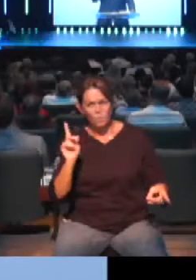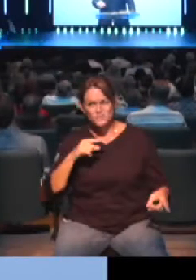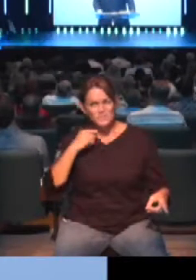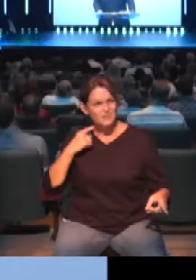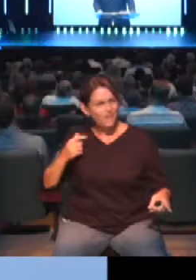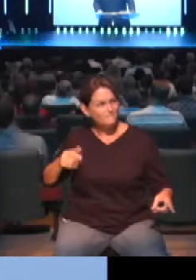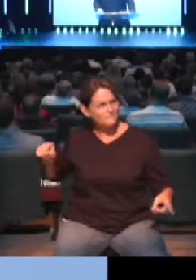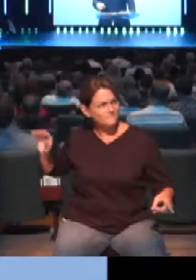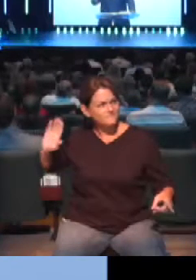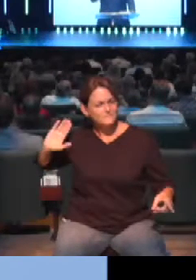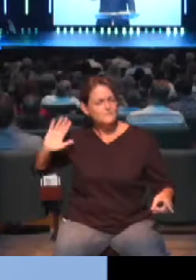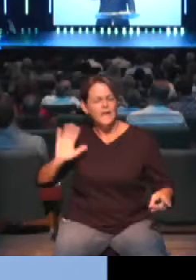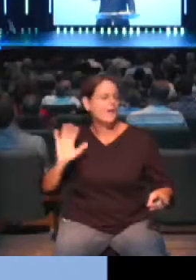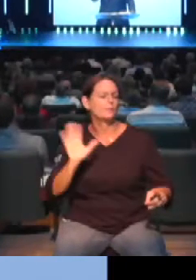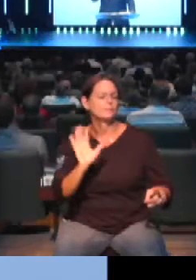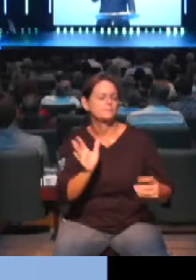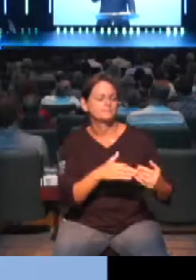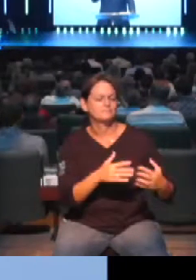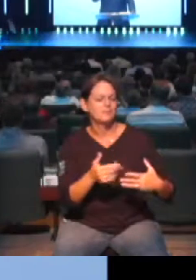Okay.